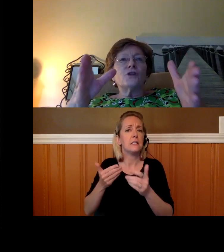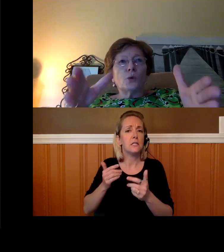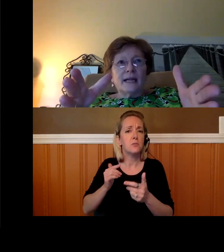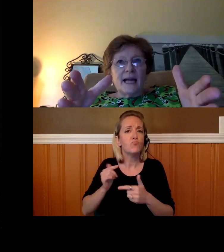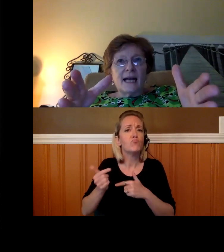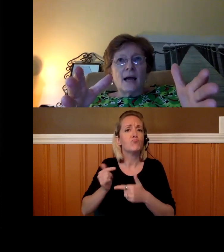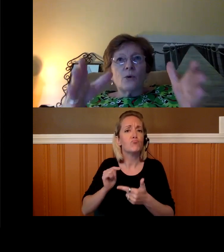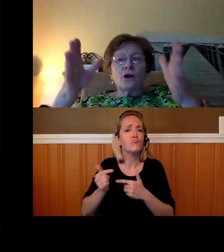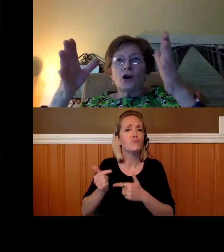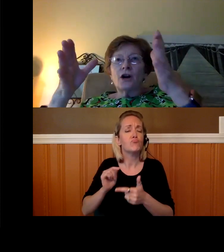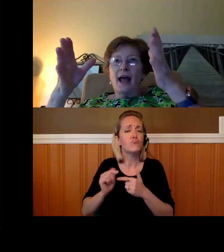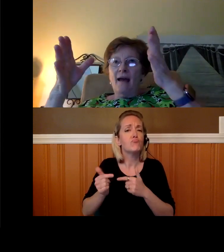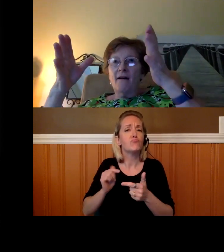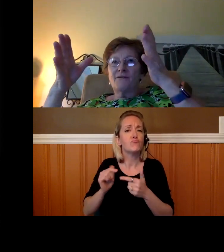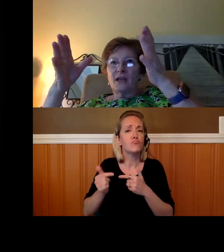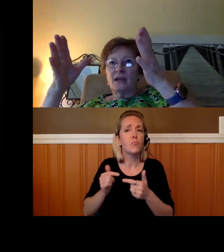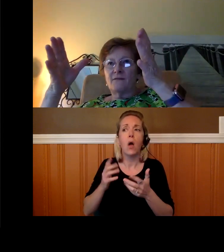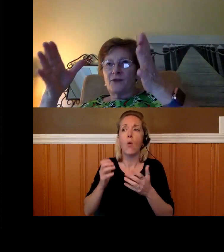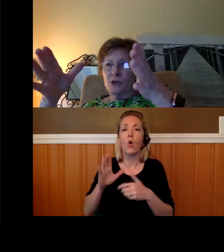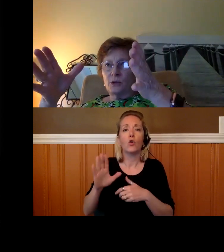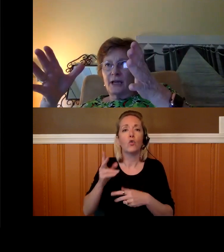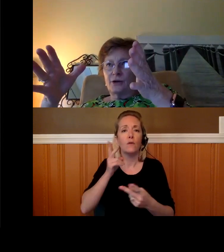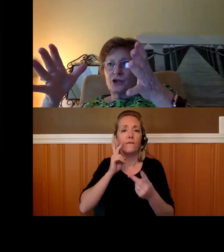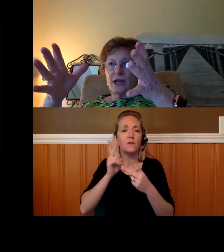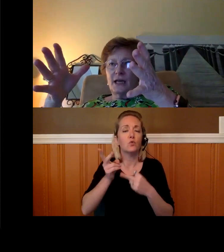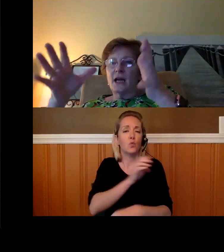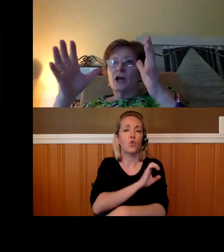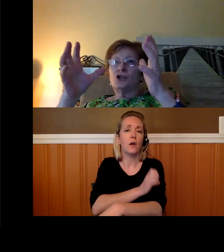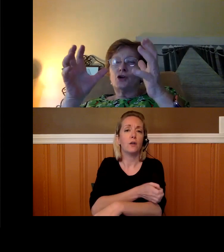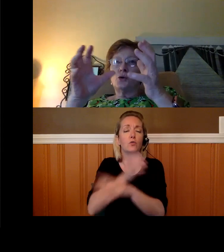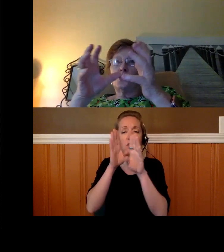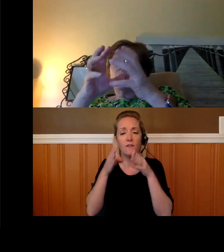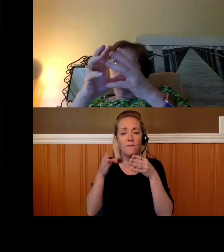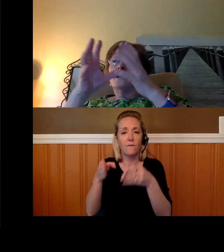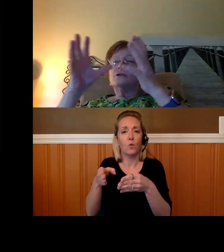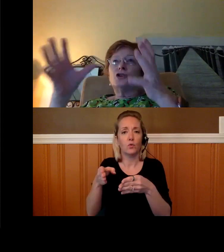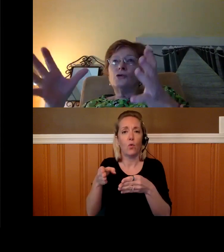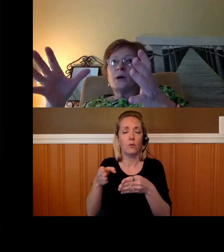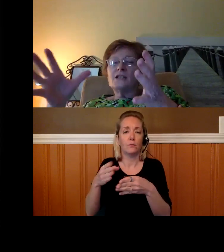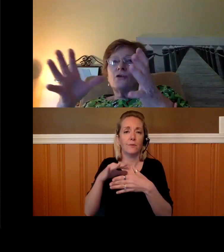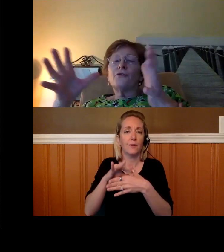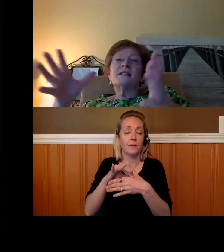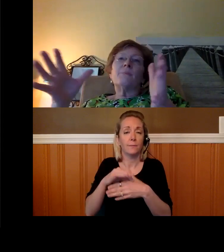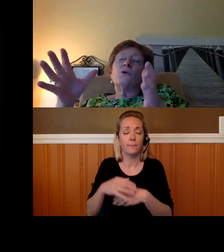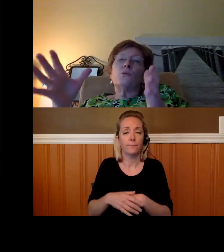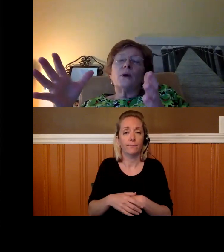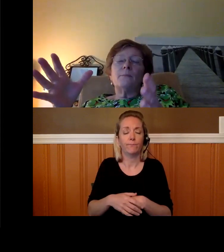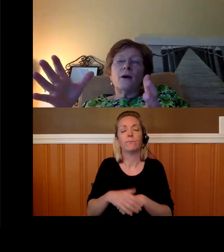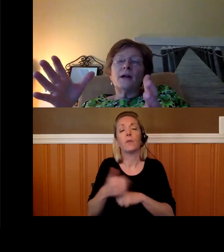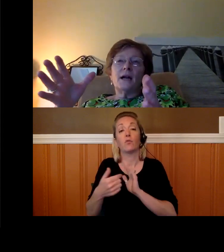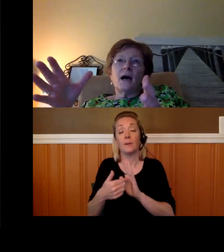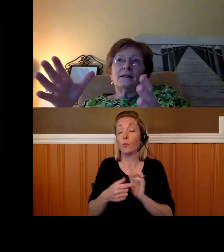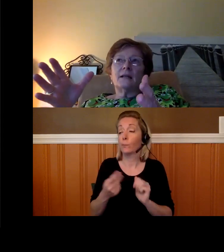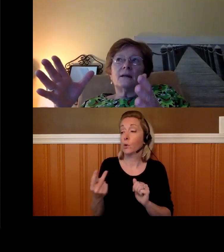her to have the visual energy to do what it. So for example, when Marin and I did the book